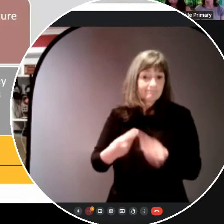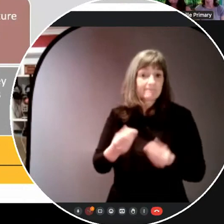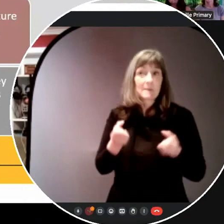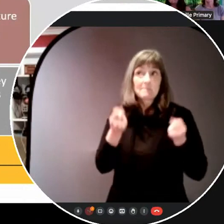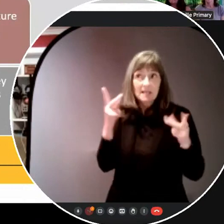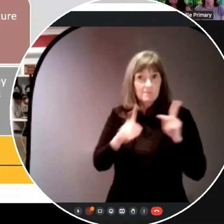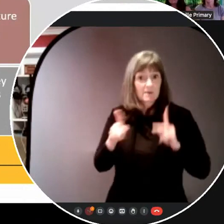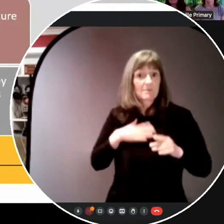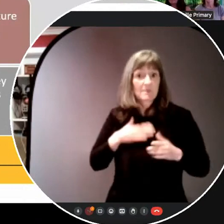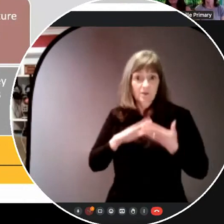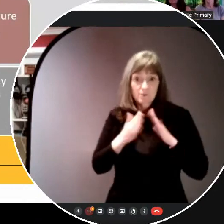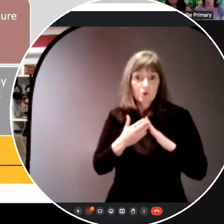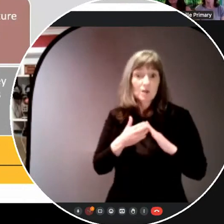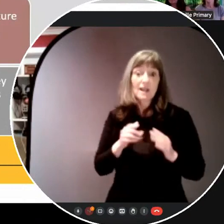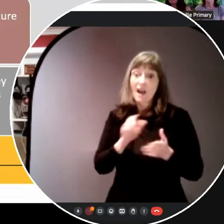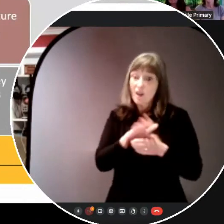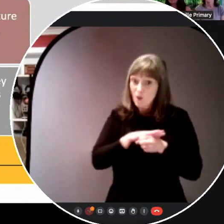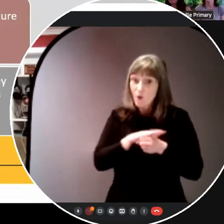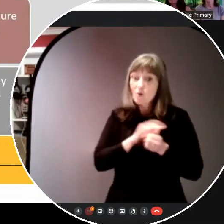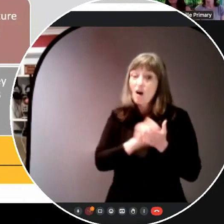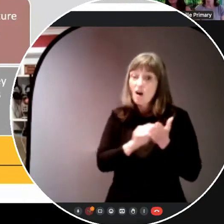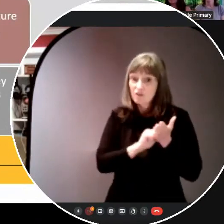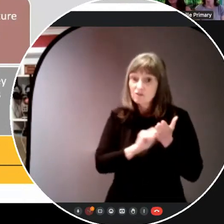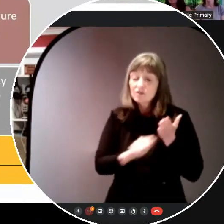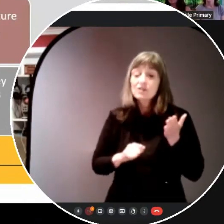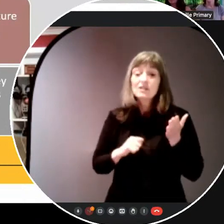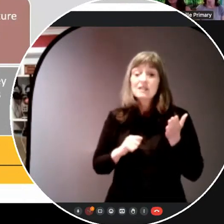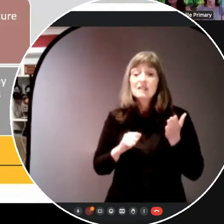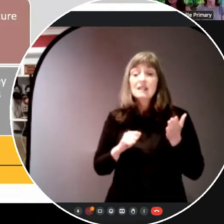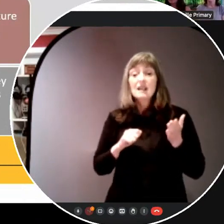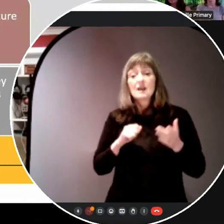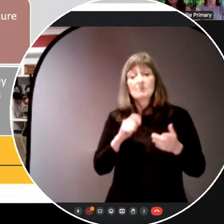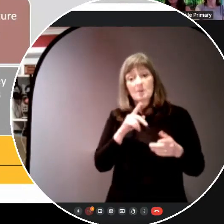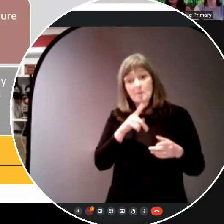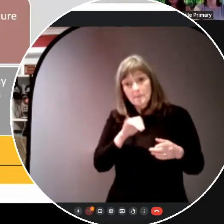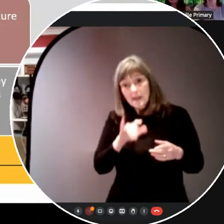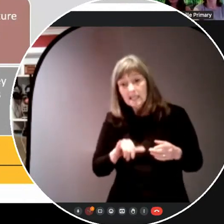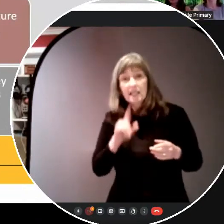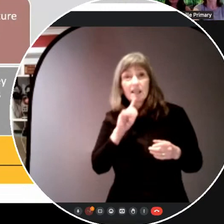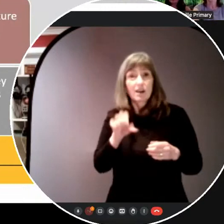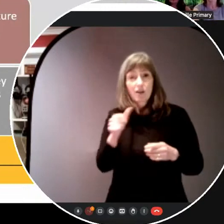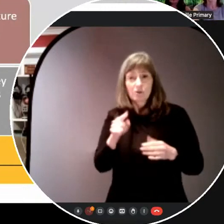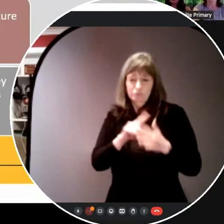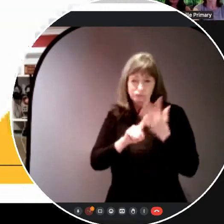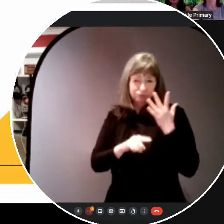and even by local authors, by Mercedes Benoit Penny, but others in our community as well.